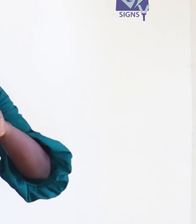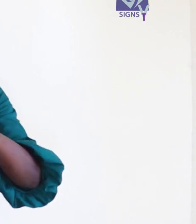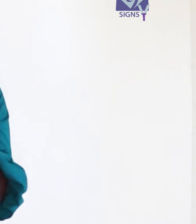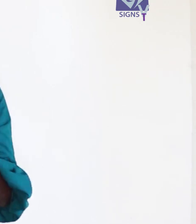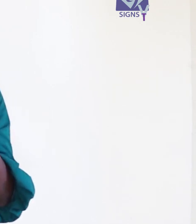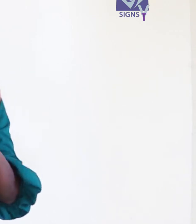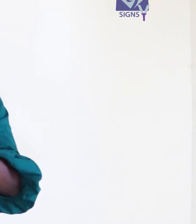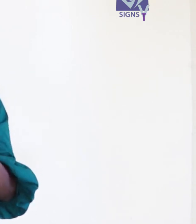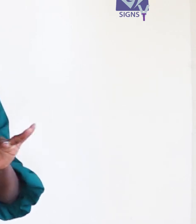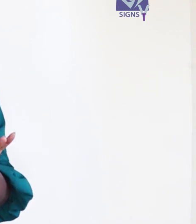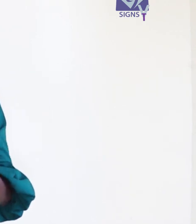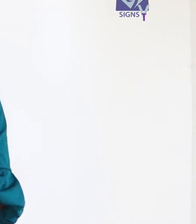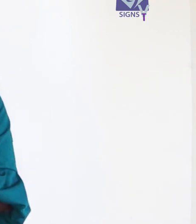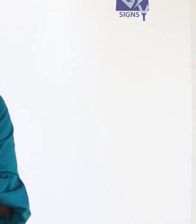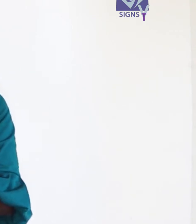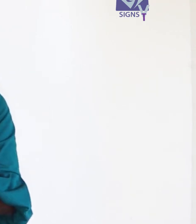Shiatsu techniques include